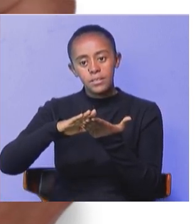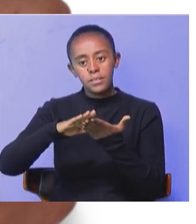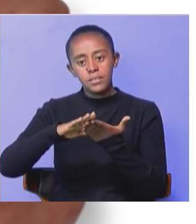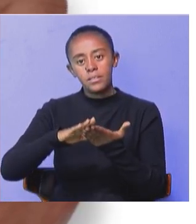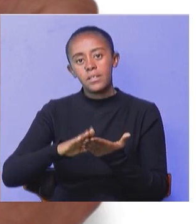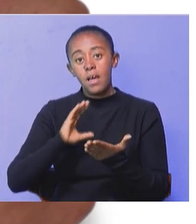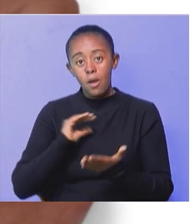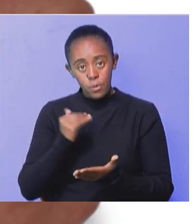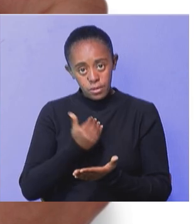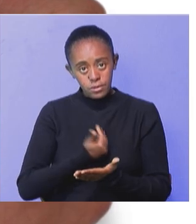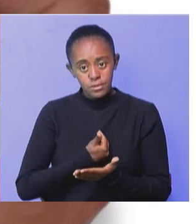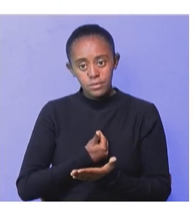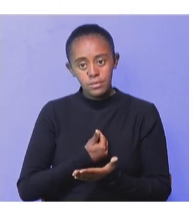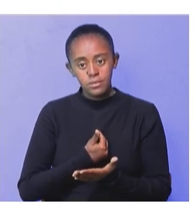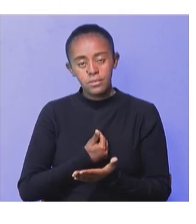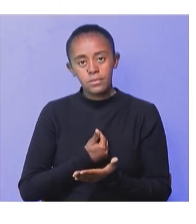our